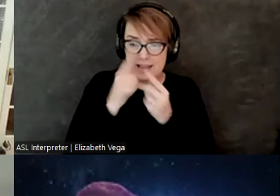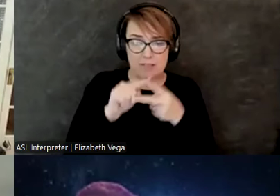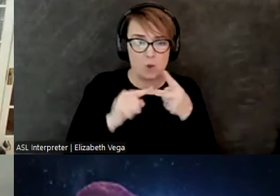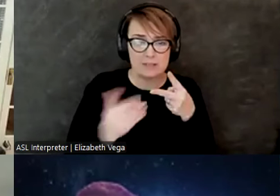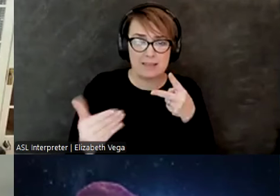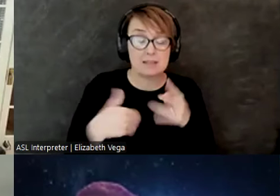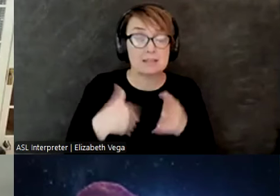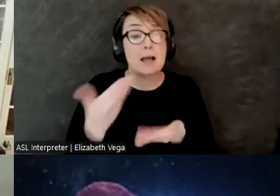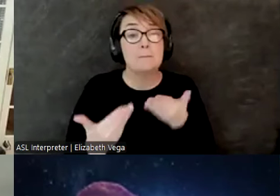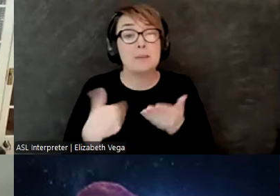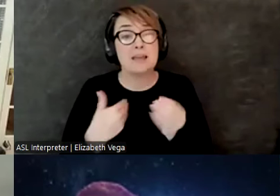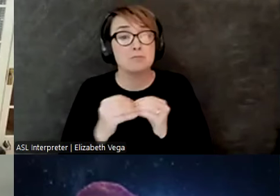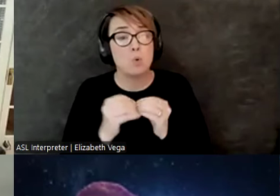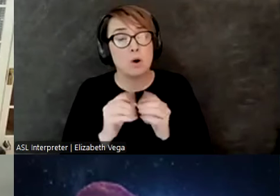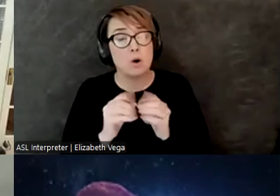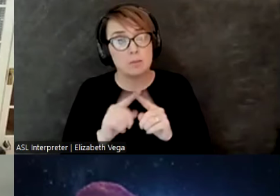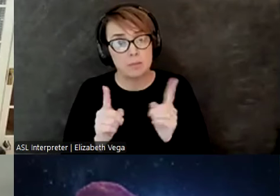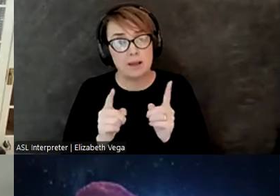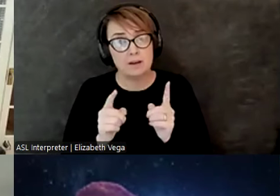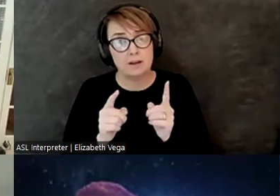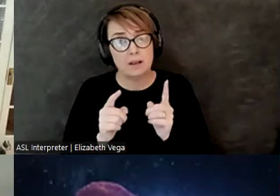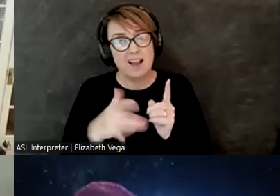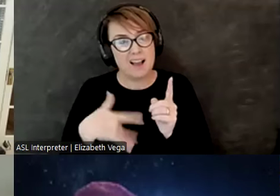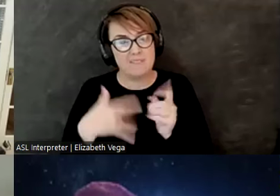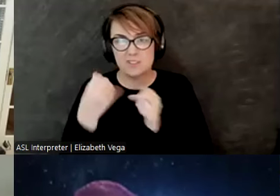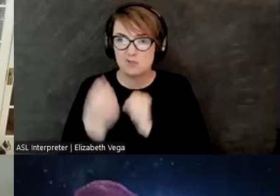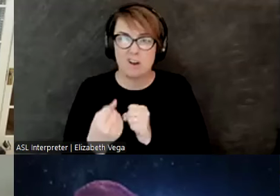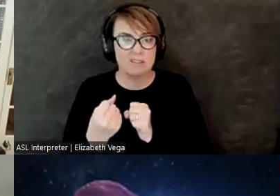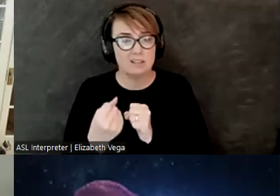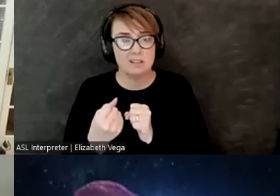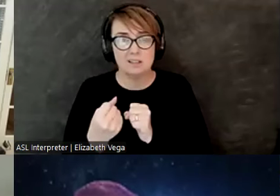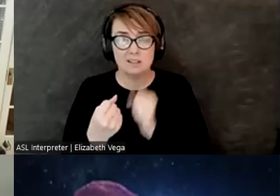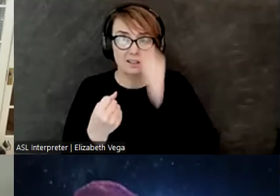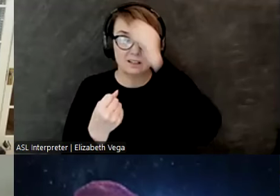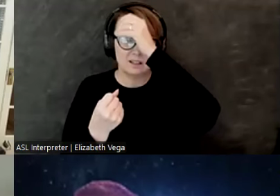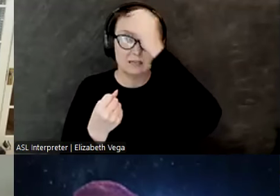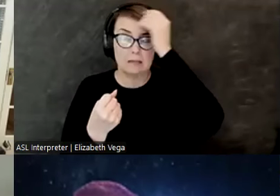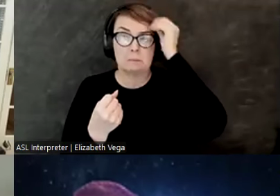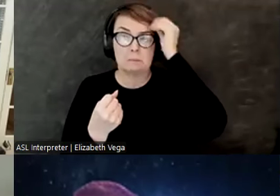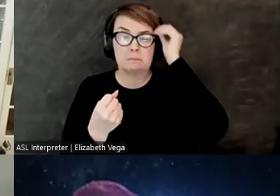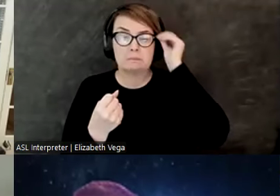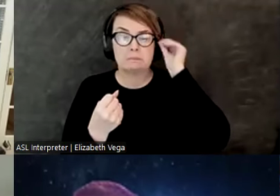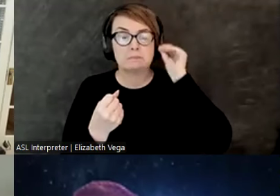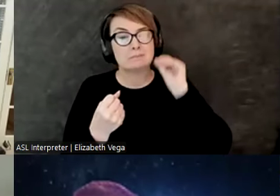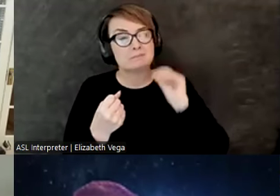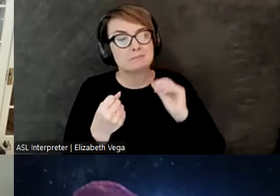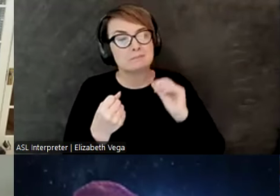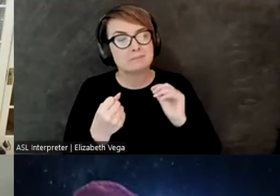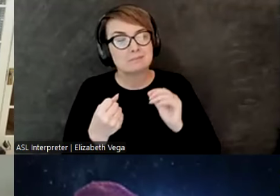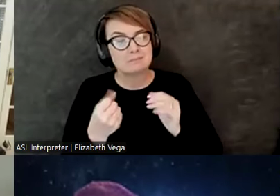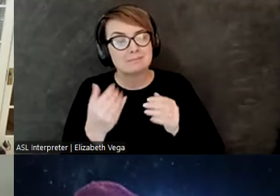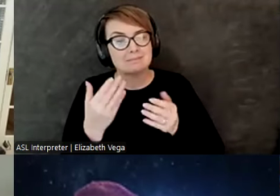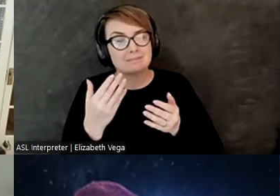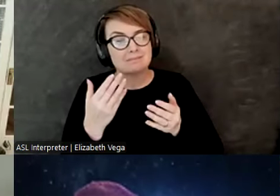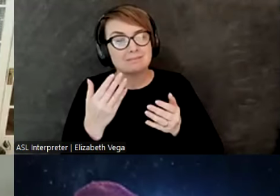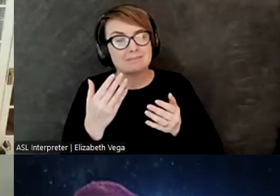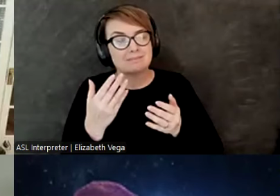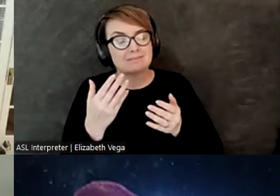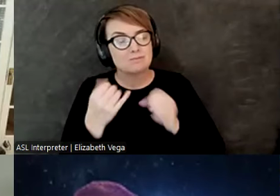but we need to, I feel strongly that there is a very high likelihood that there is a lot